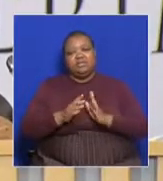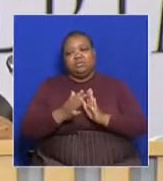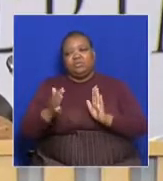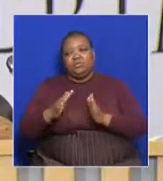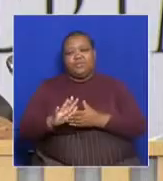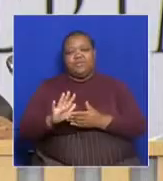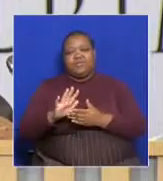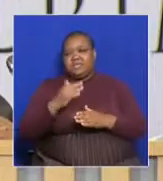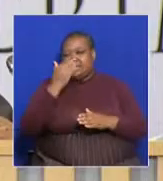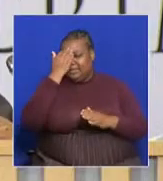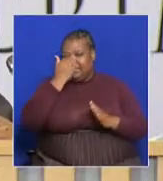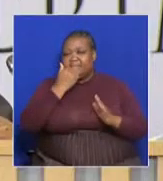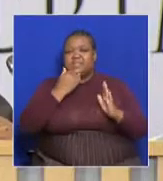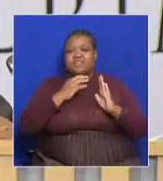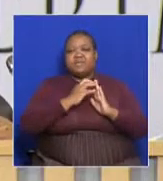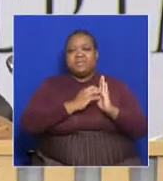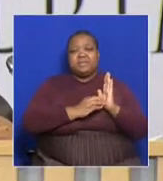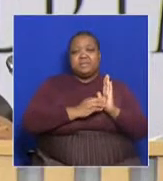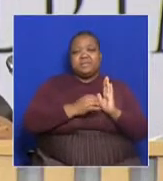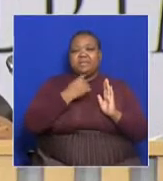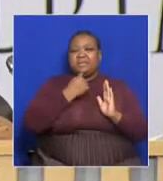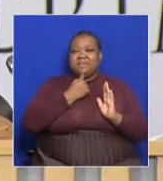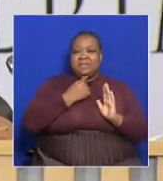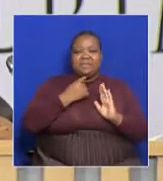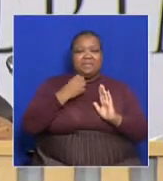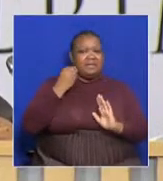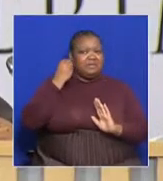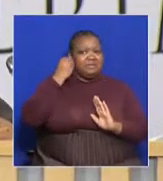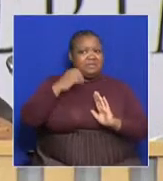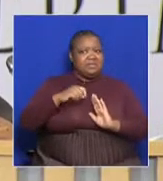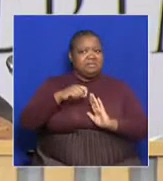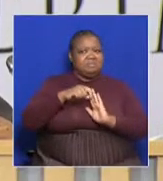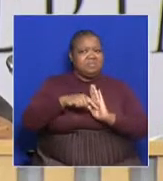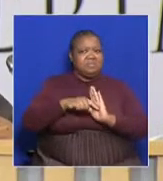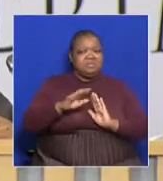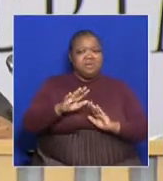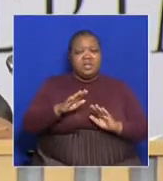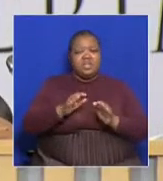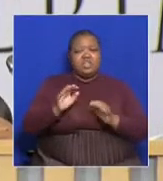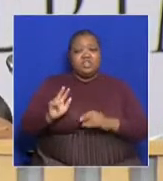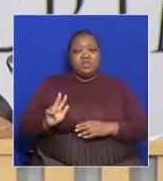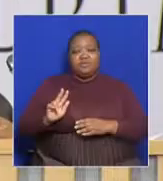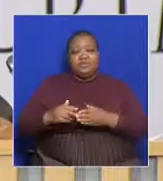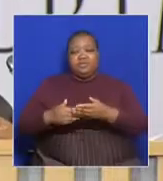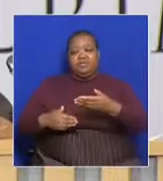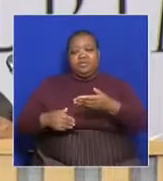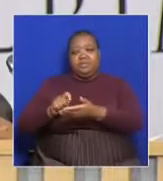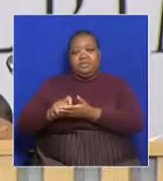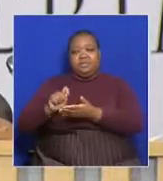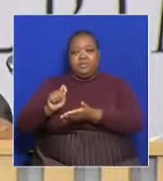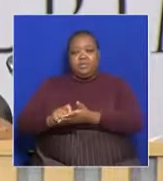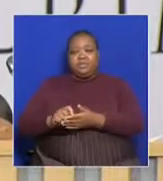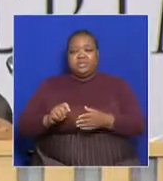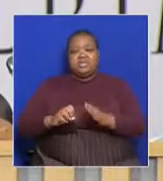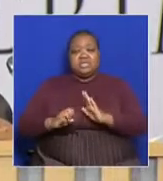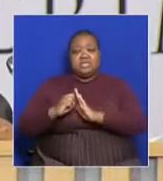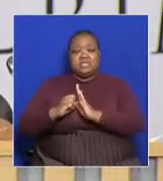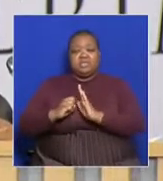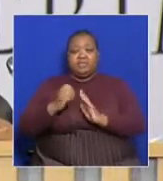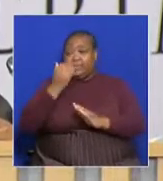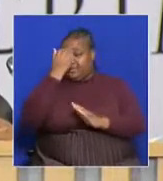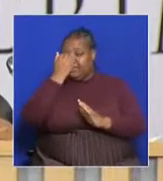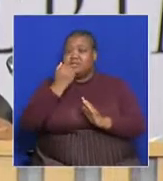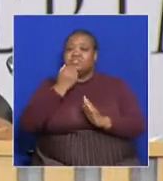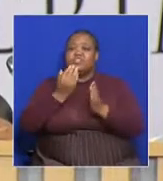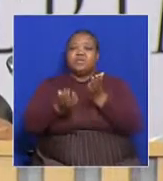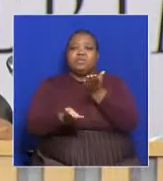it's not that detailed. You'll file an affidavit together with your statements, with your photos attached to it. But